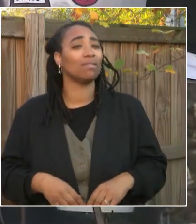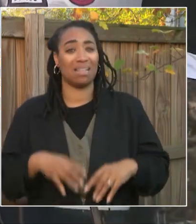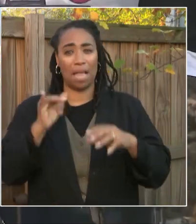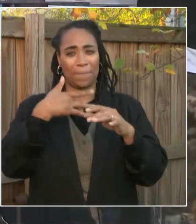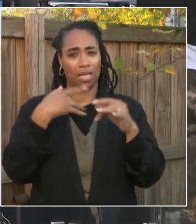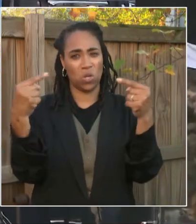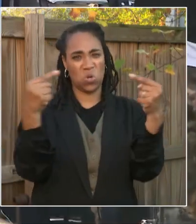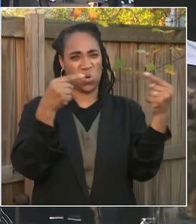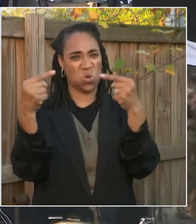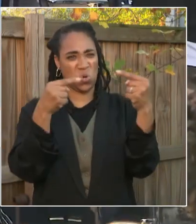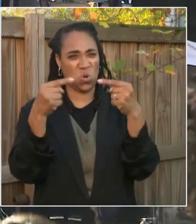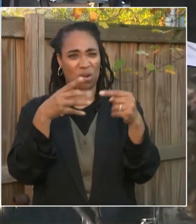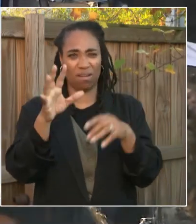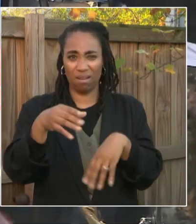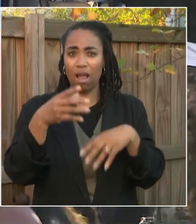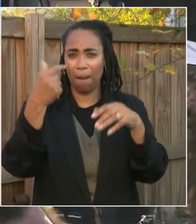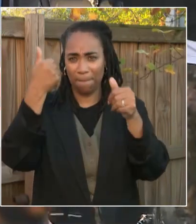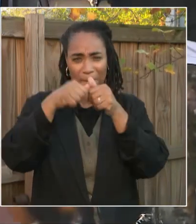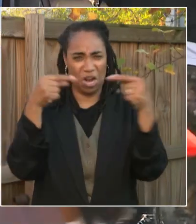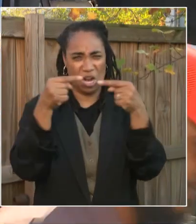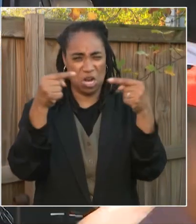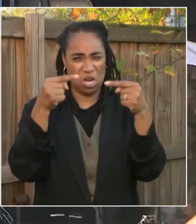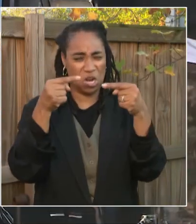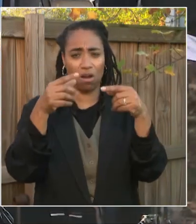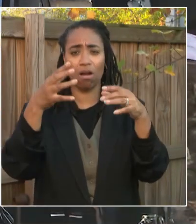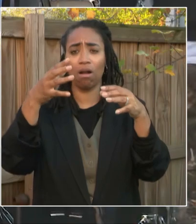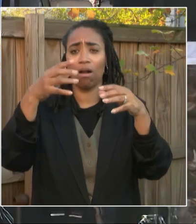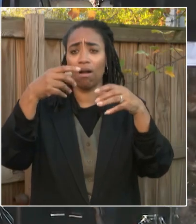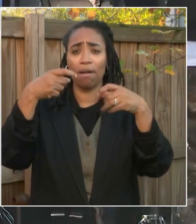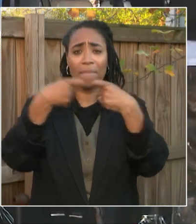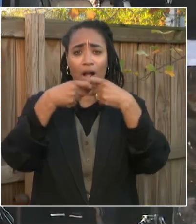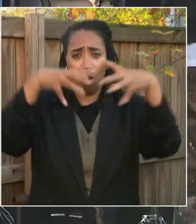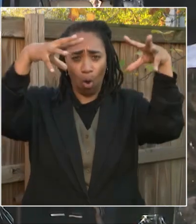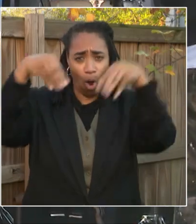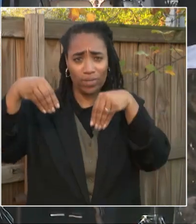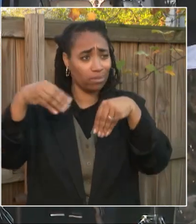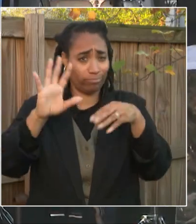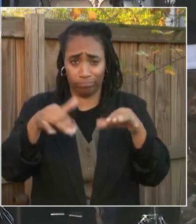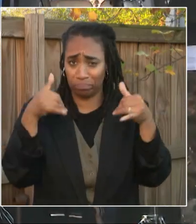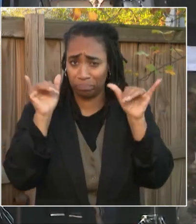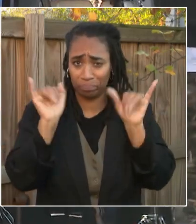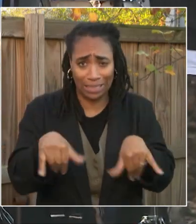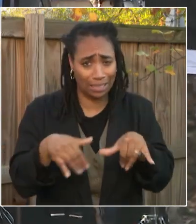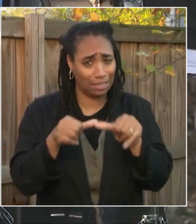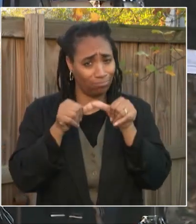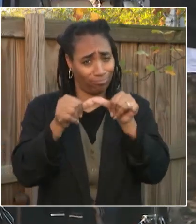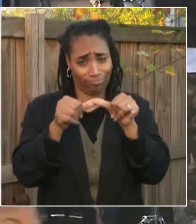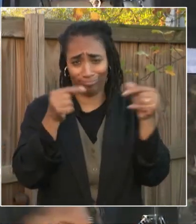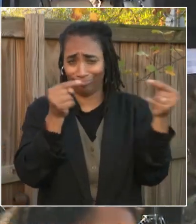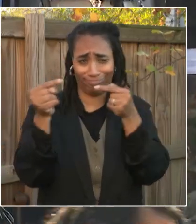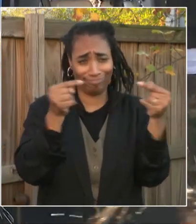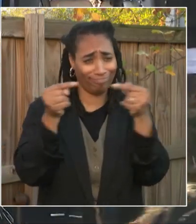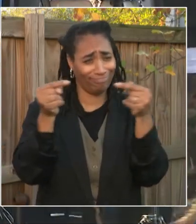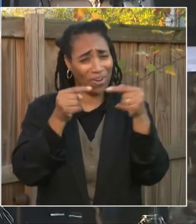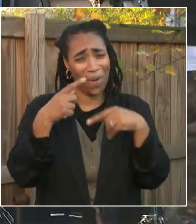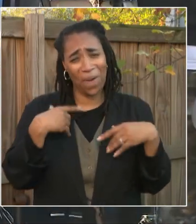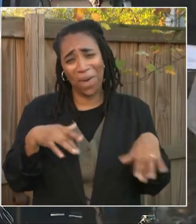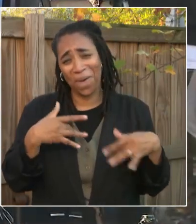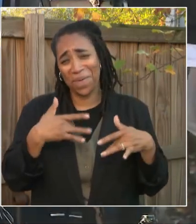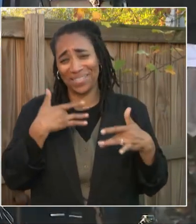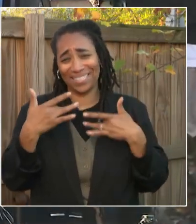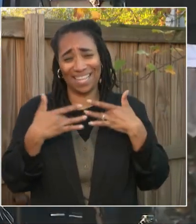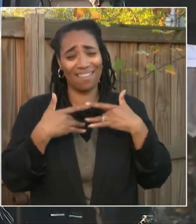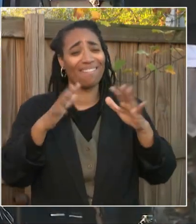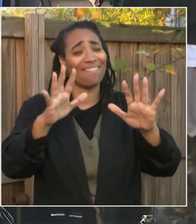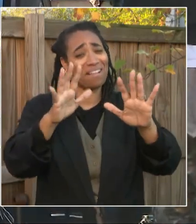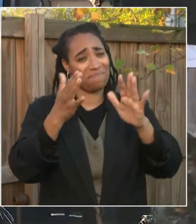playing until they put the power on Essence, and Essence came and cranked it out. I'm just telling y'all, I am excited about the crank. But before we go, I do want to make